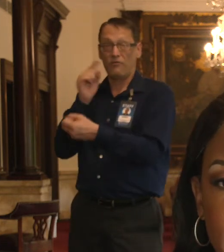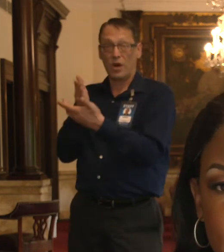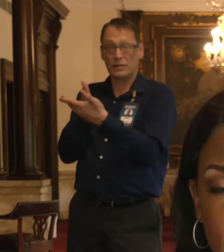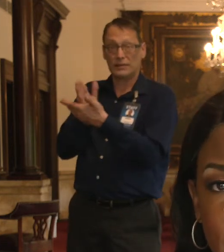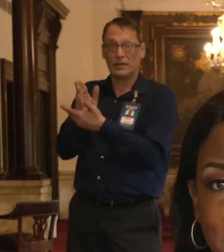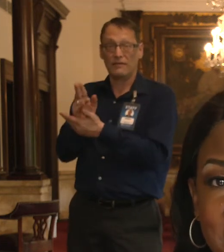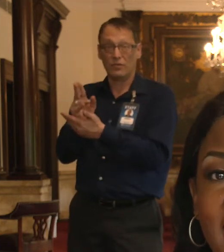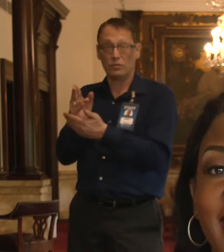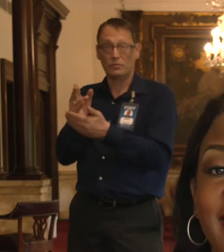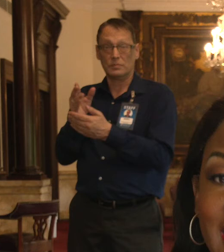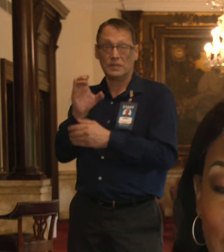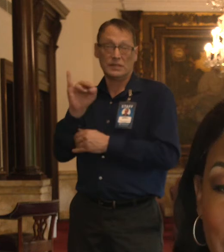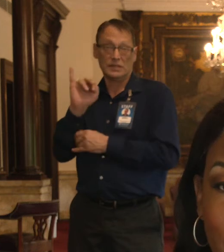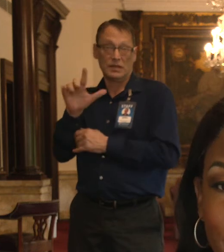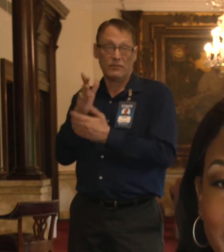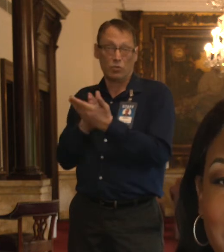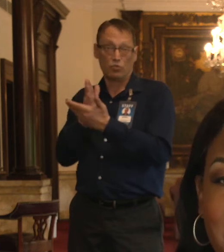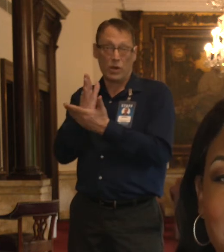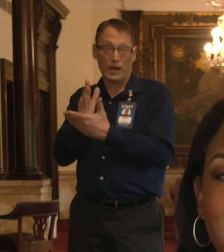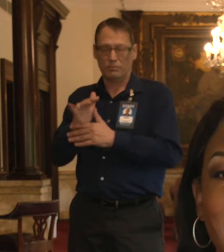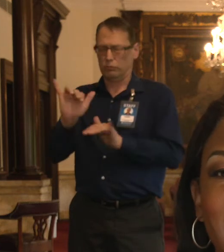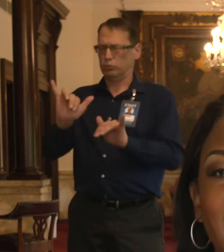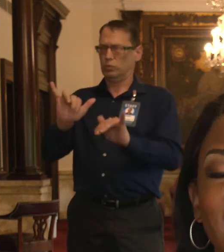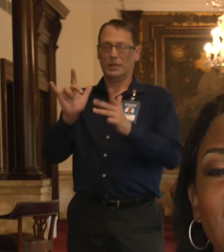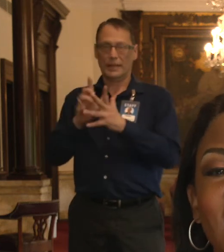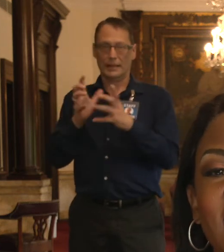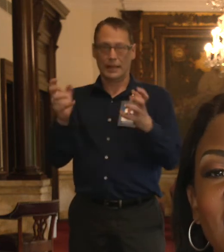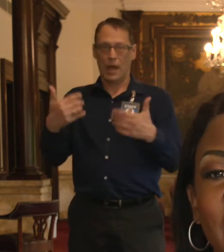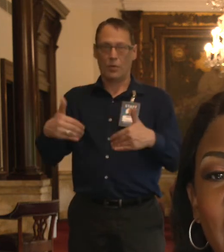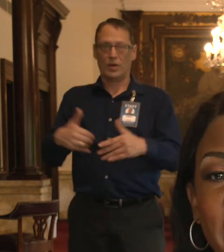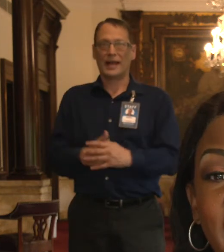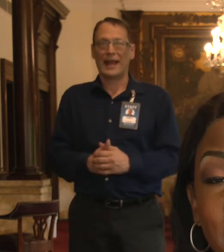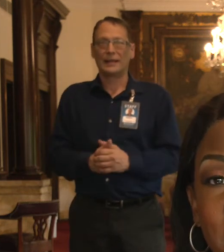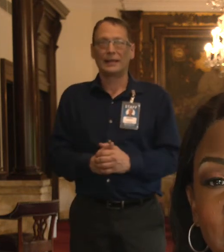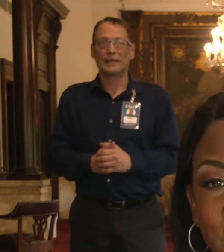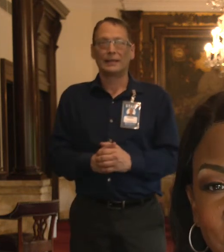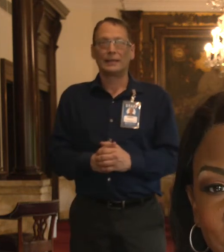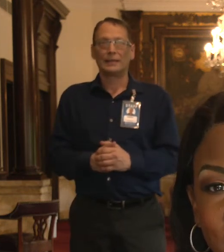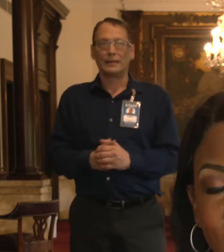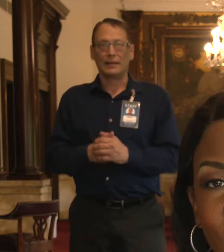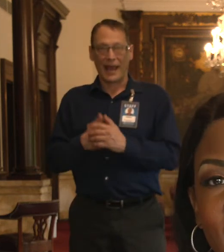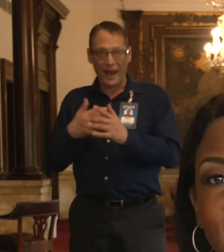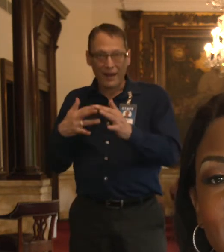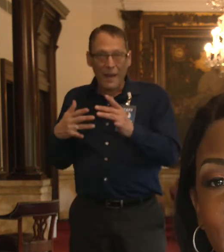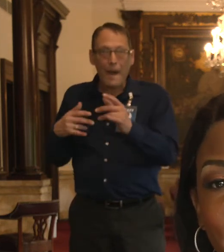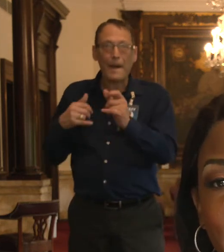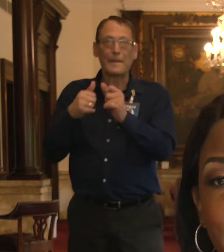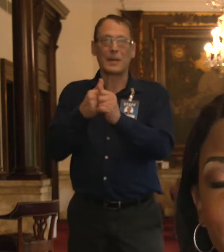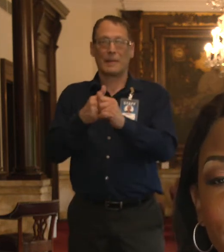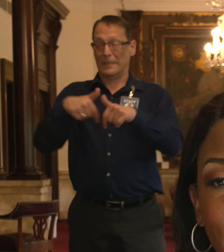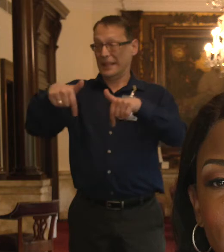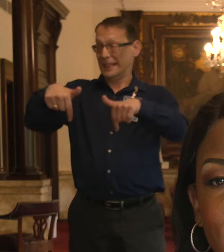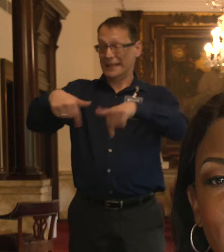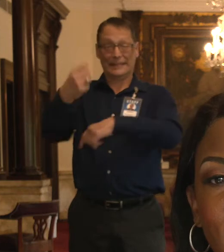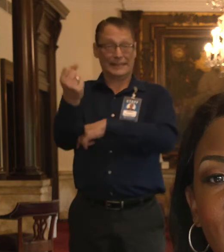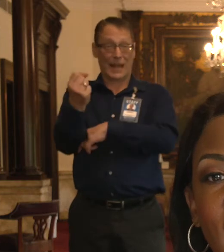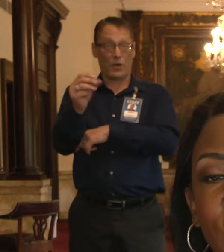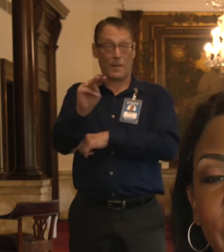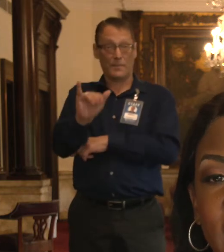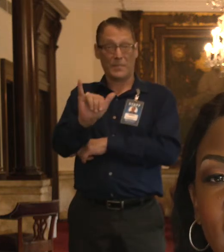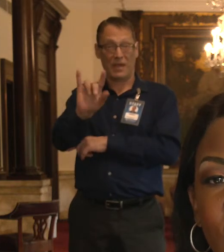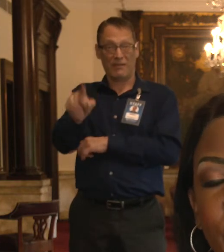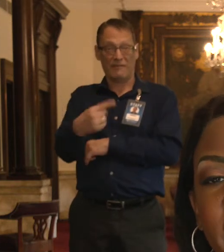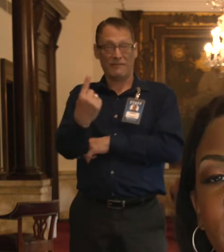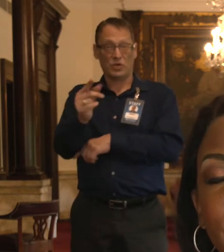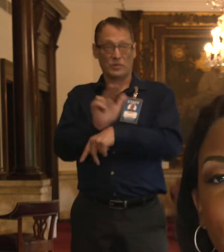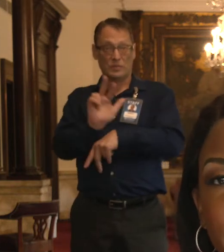Enforcement Agency. That's a mouthful. So coming up this Saturday, May 1st, at